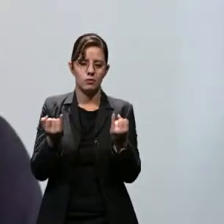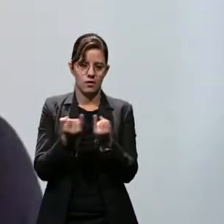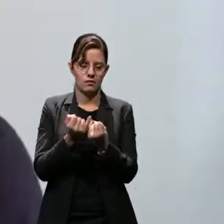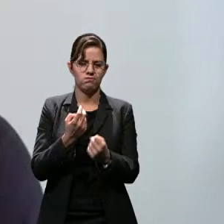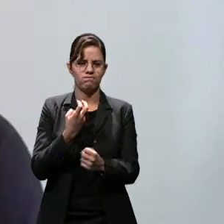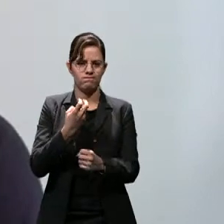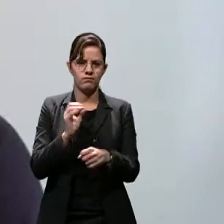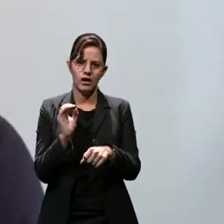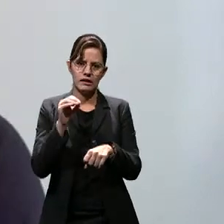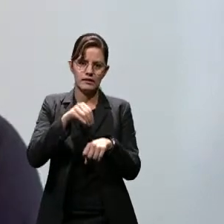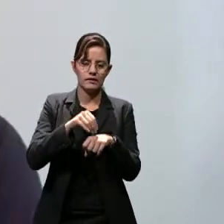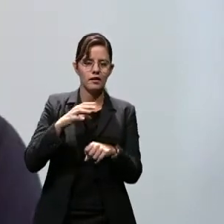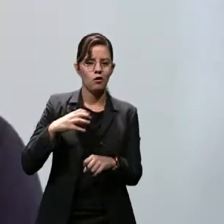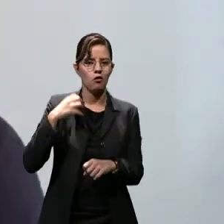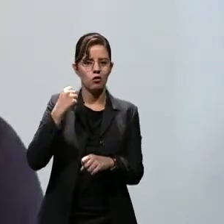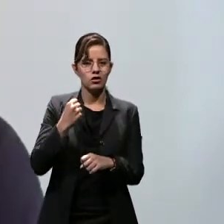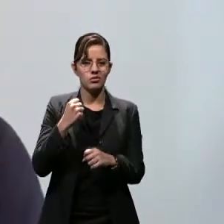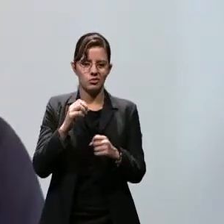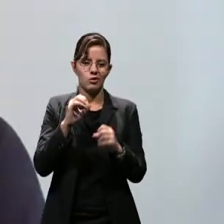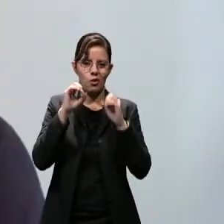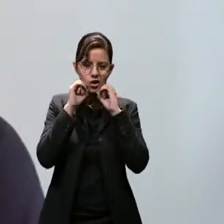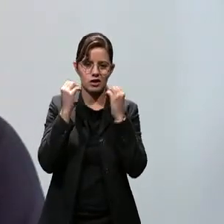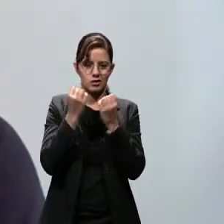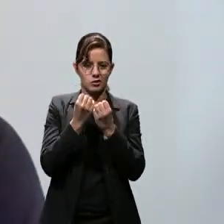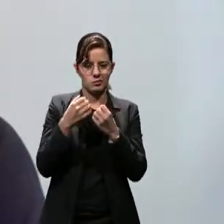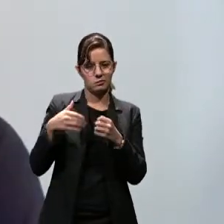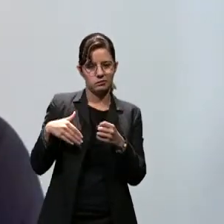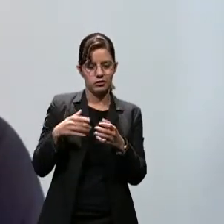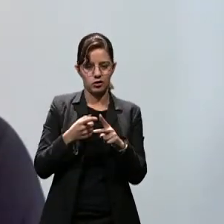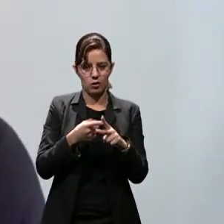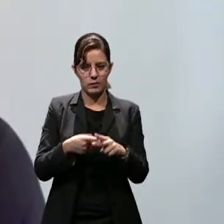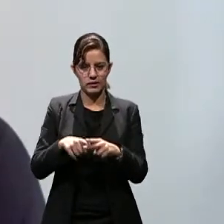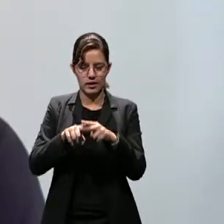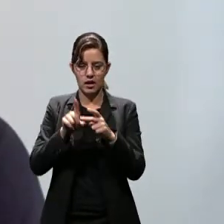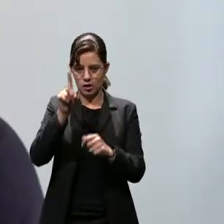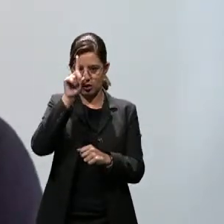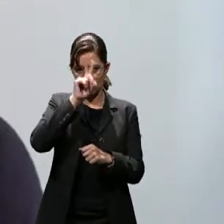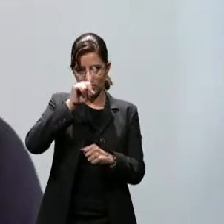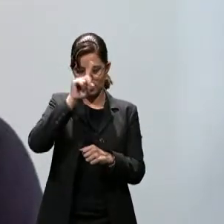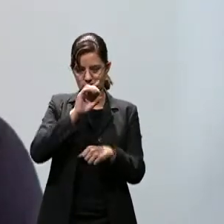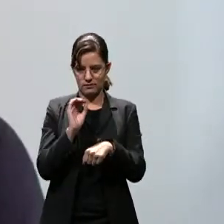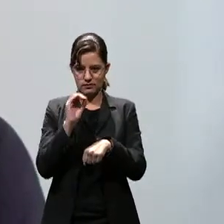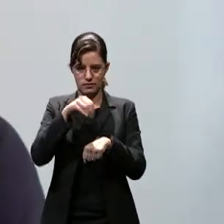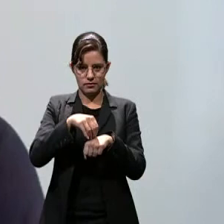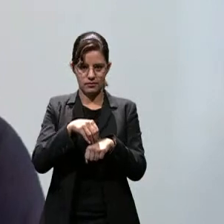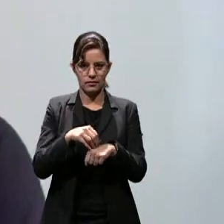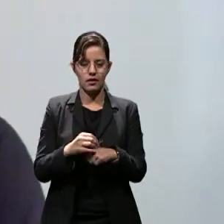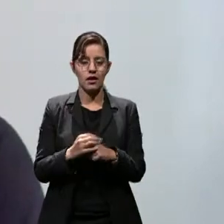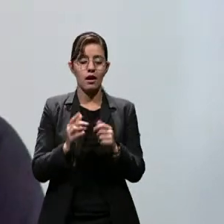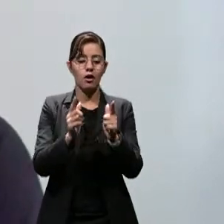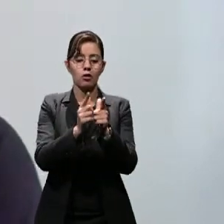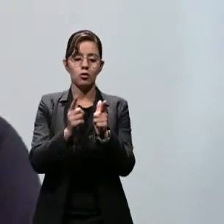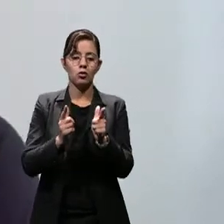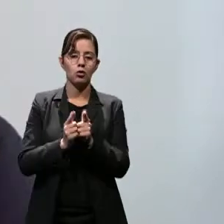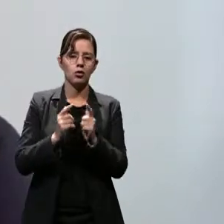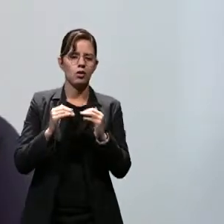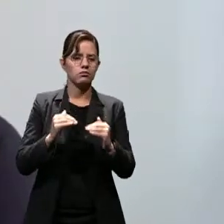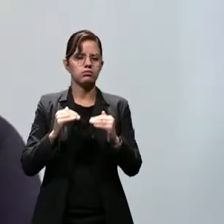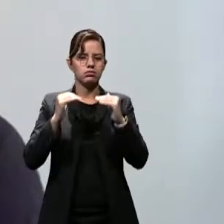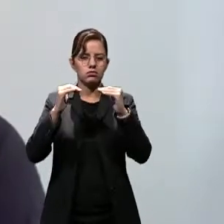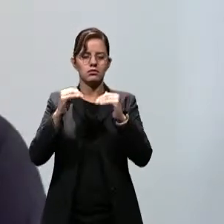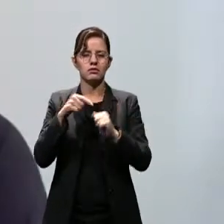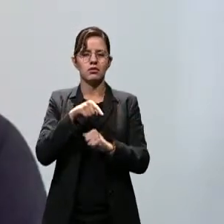there is an initiative that was recently launched by OAS for the implementation of these recommendations through a high-level group for